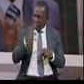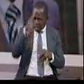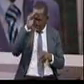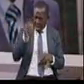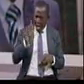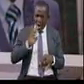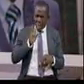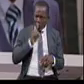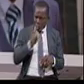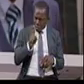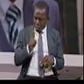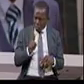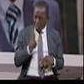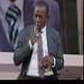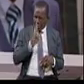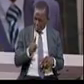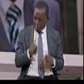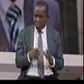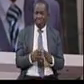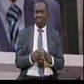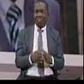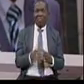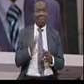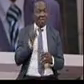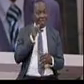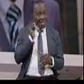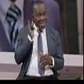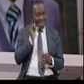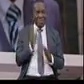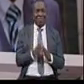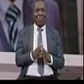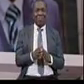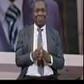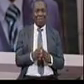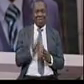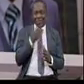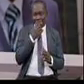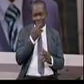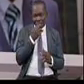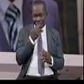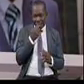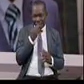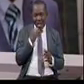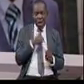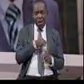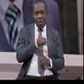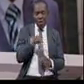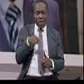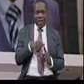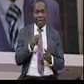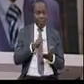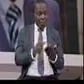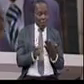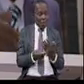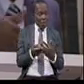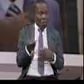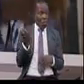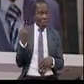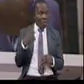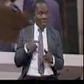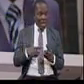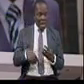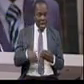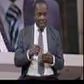Yesterday, when I, you know, came and the program was about to start, our father in the Lord invited me to where he